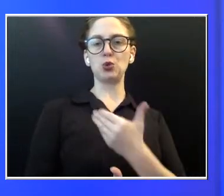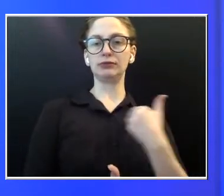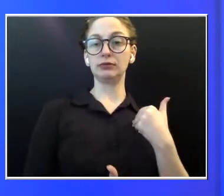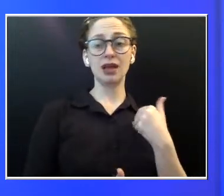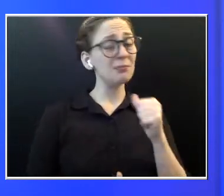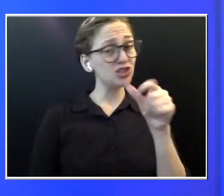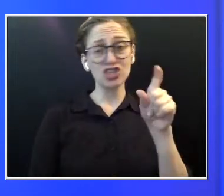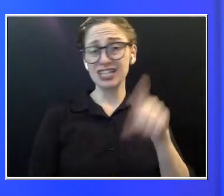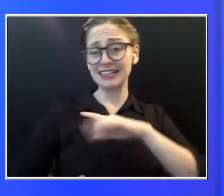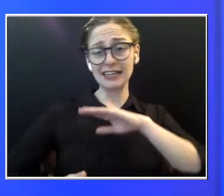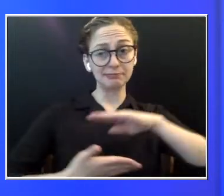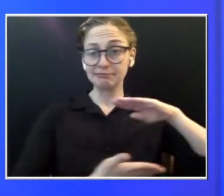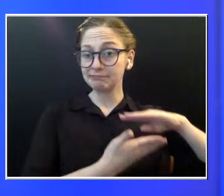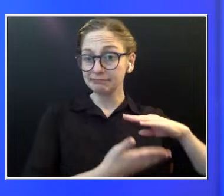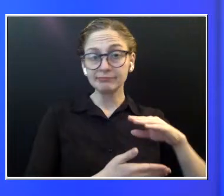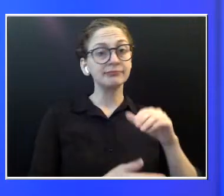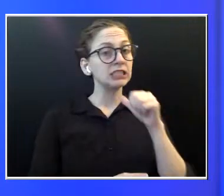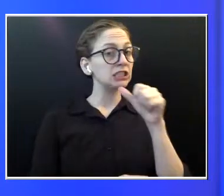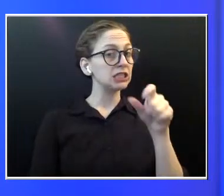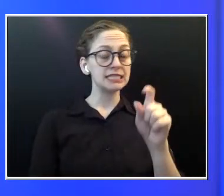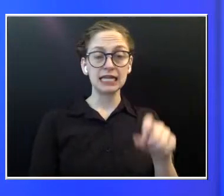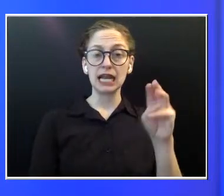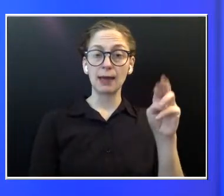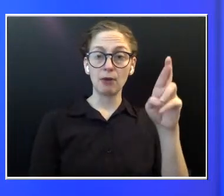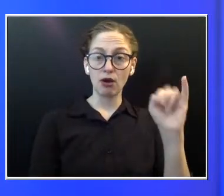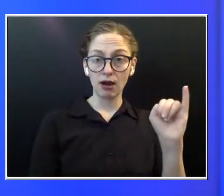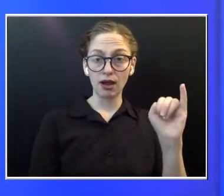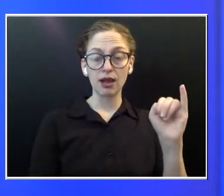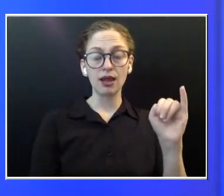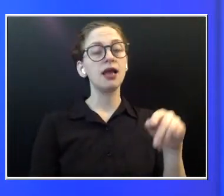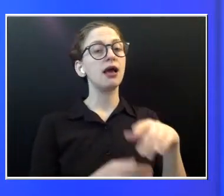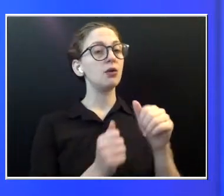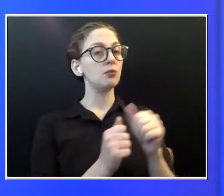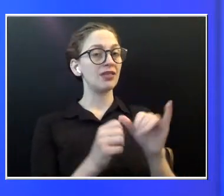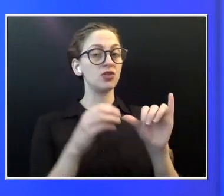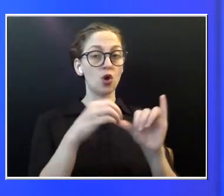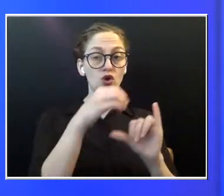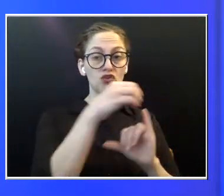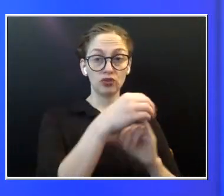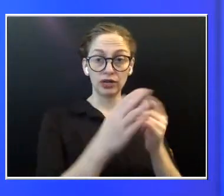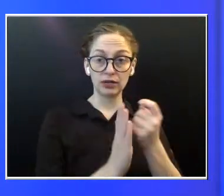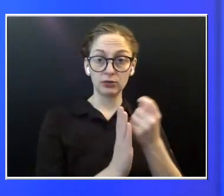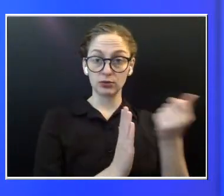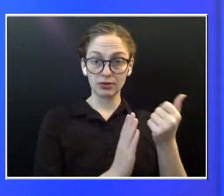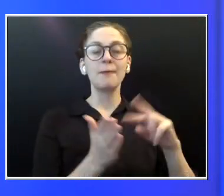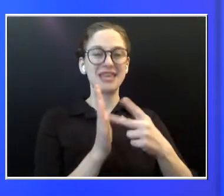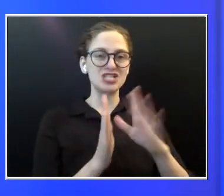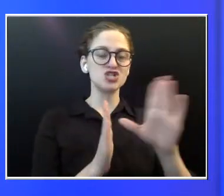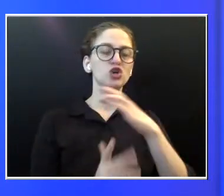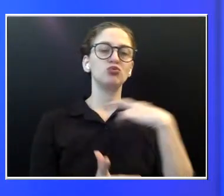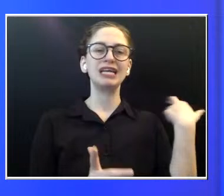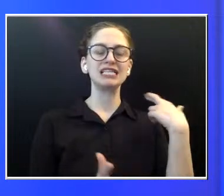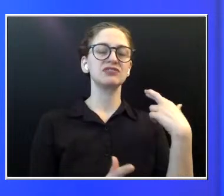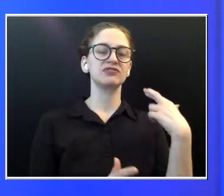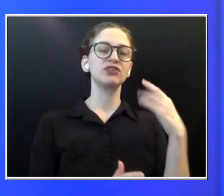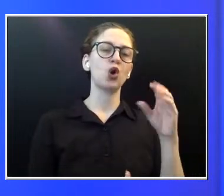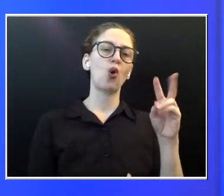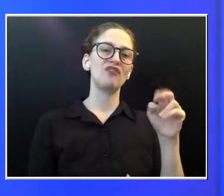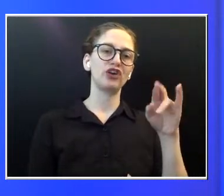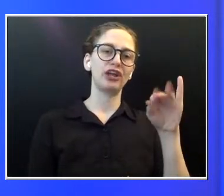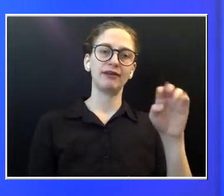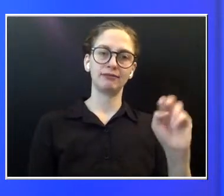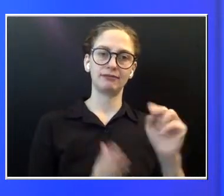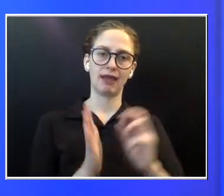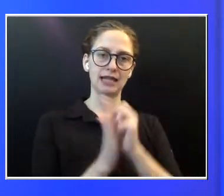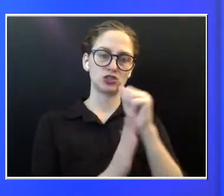with her removal of ovaries, that greatly reduced her risk of ovarian cancer as well. So we'll still recommend skin